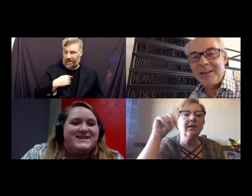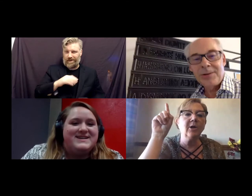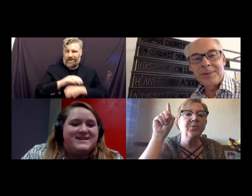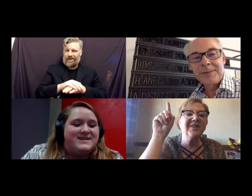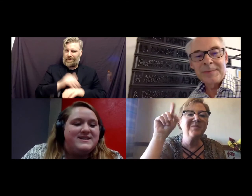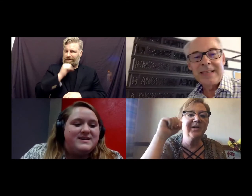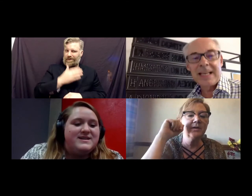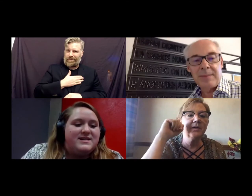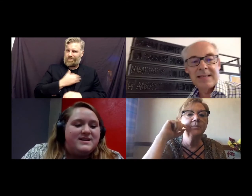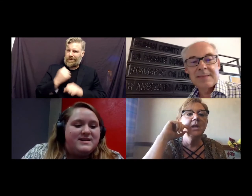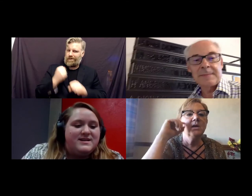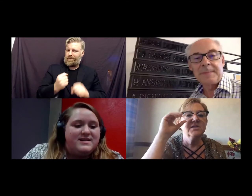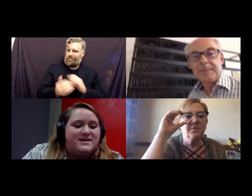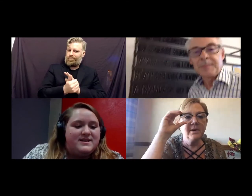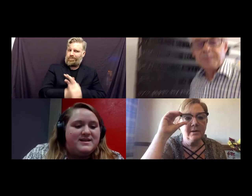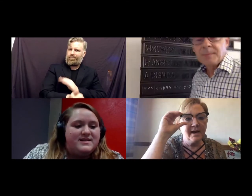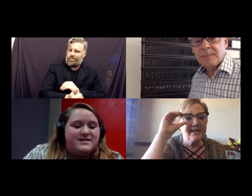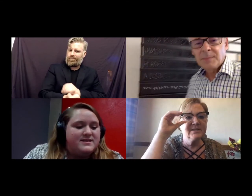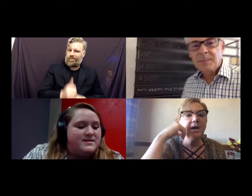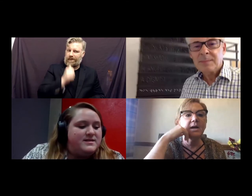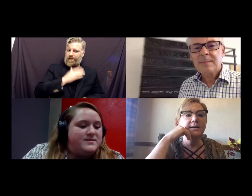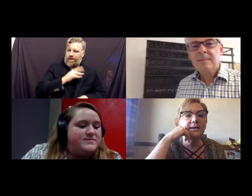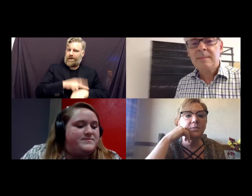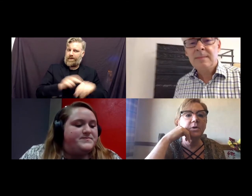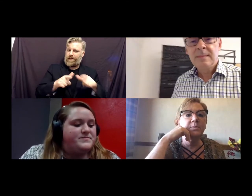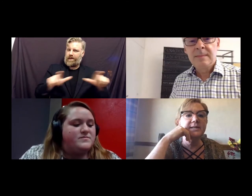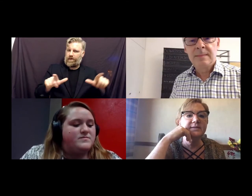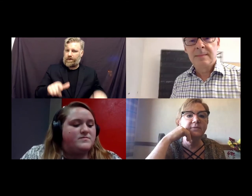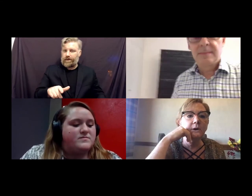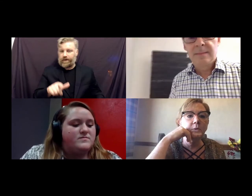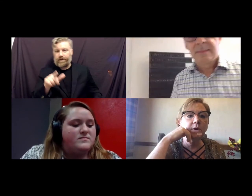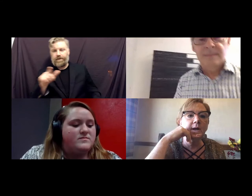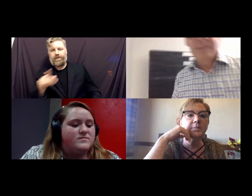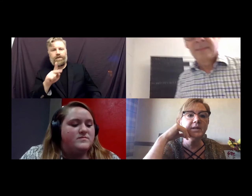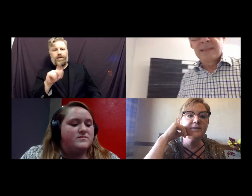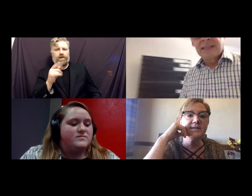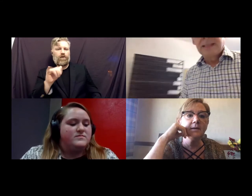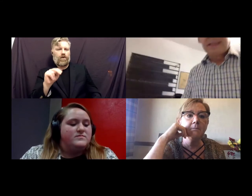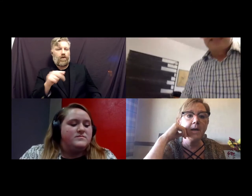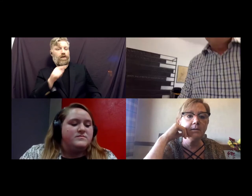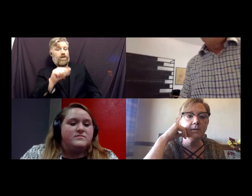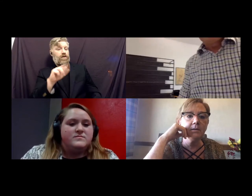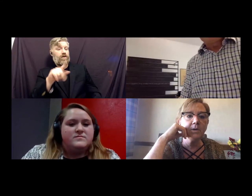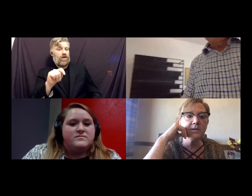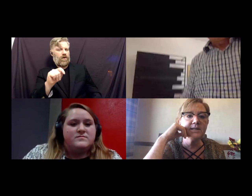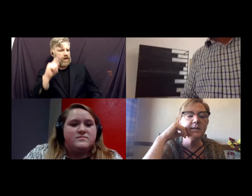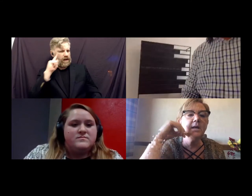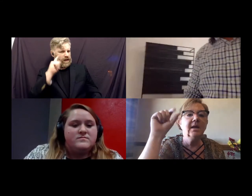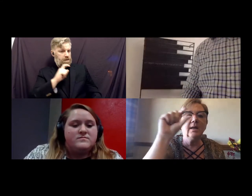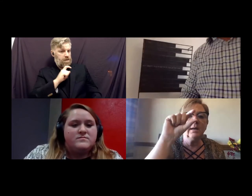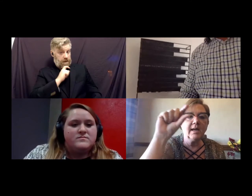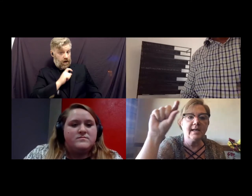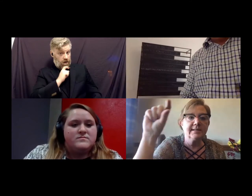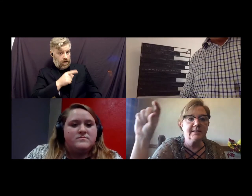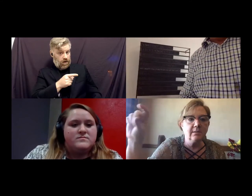Yes, I'll help with that, Martin. Yes, please. So Martin has behind him a piece of artwork. I believe it's on metal, Martin,